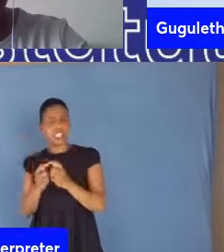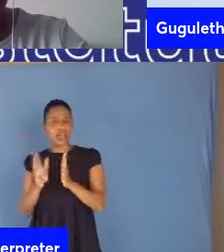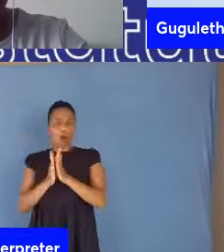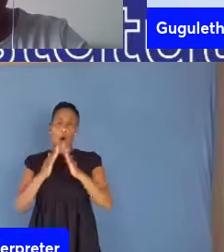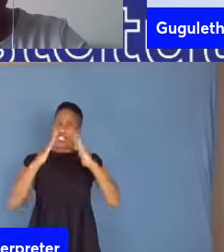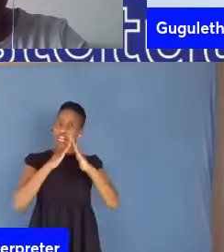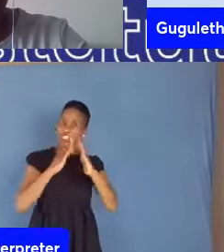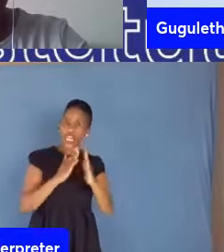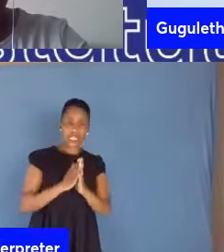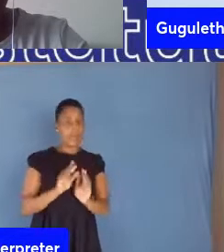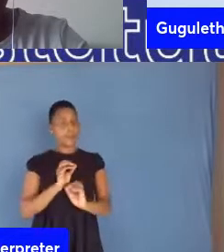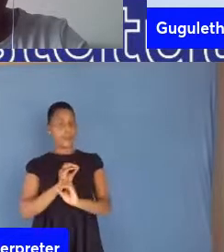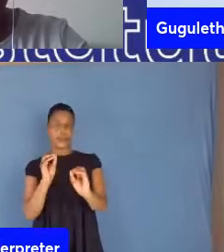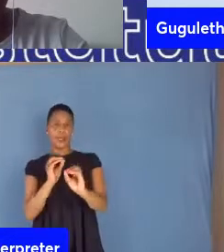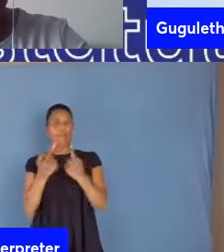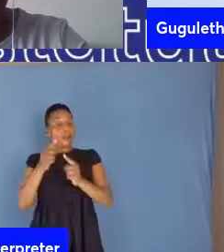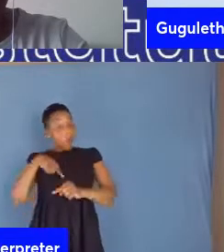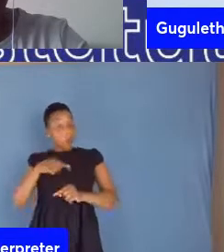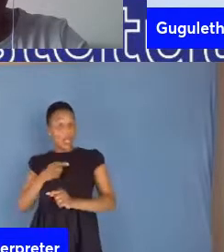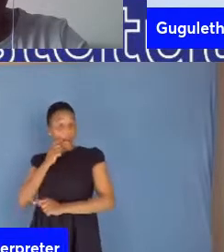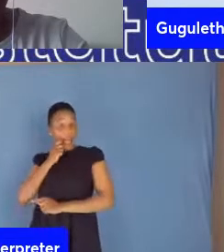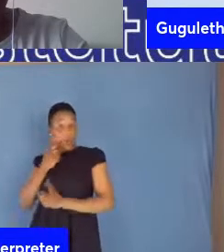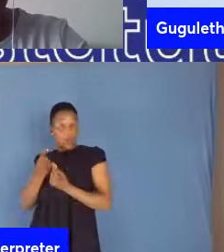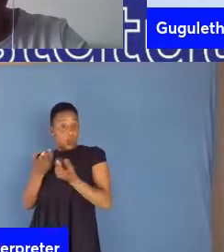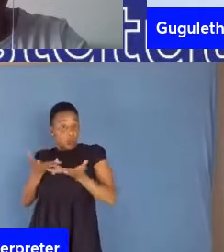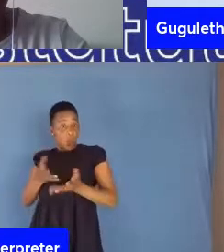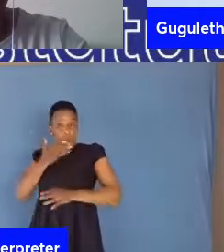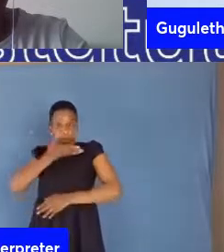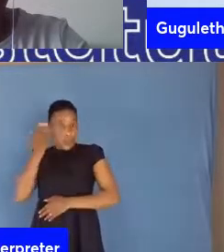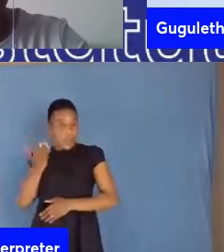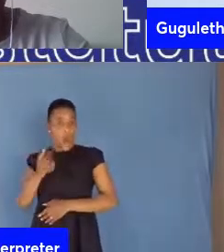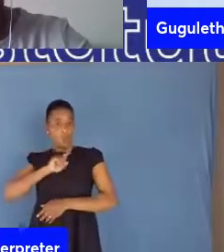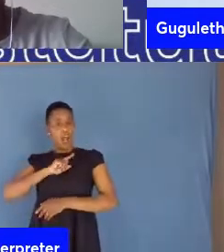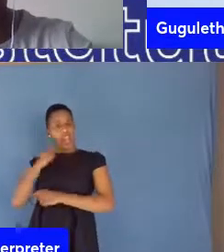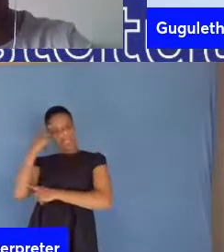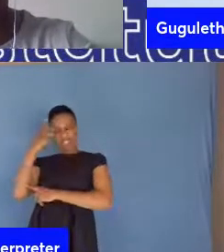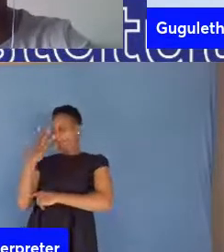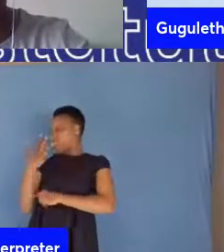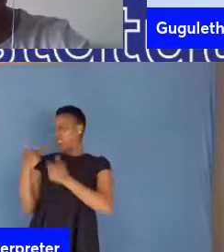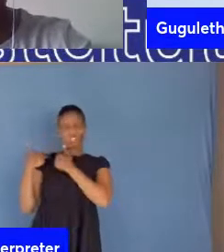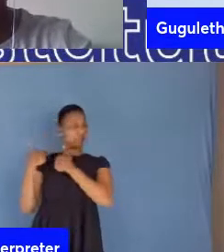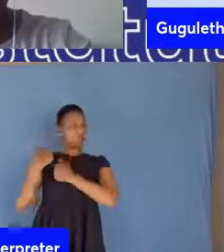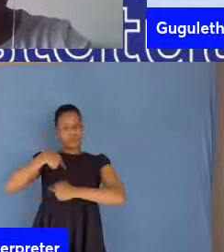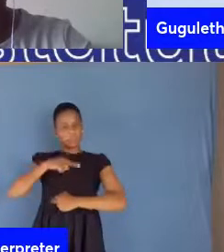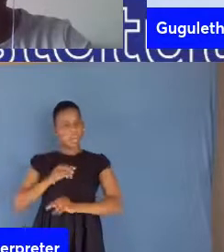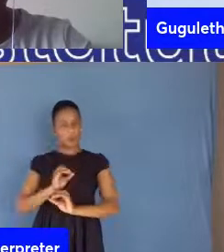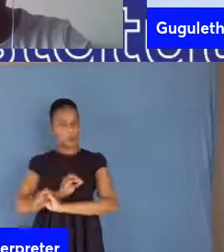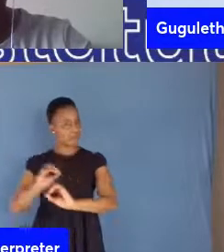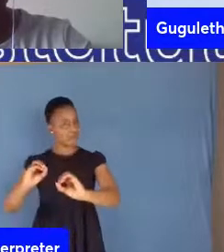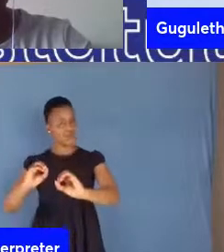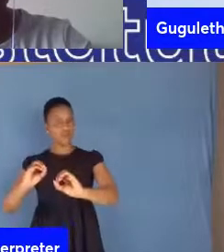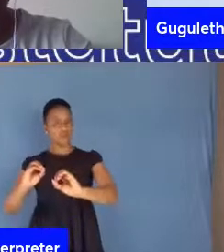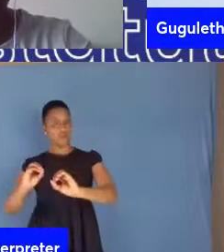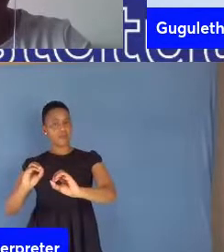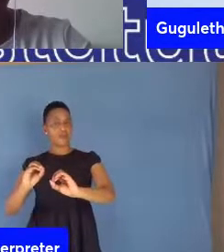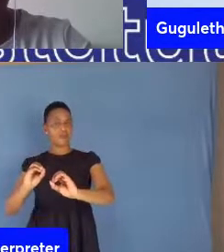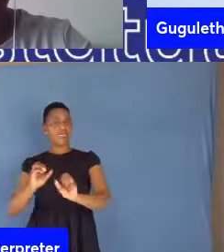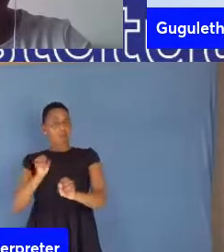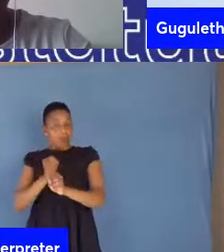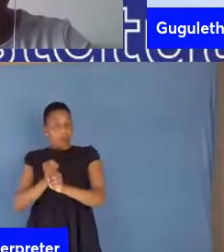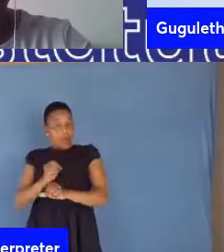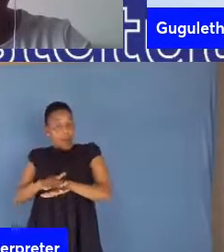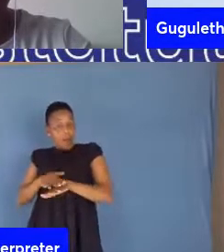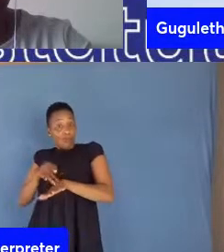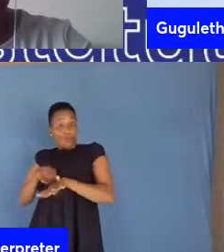men, we don't do that because we don't think it's our responsibility to get involved in dealing with rape.